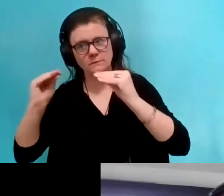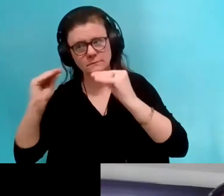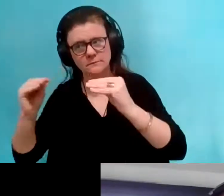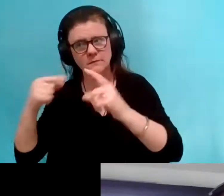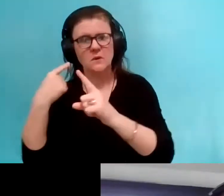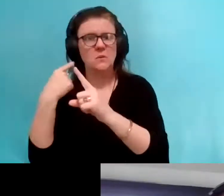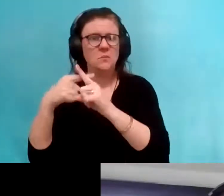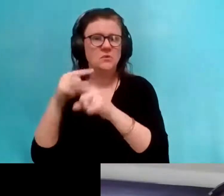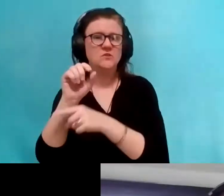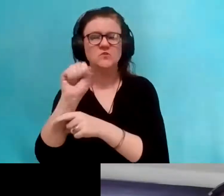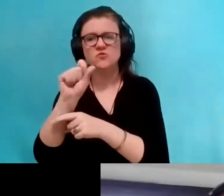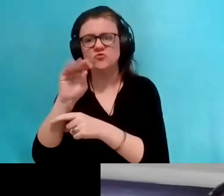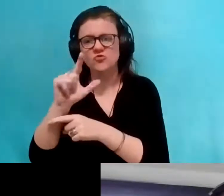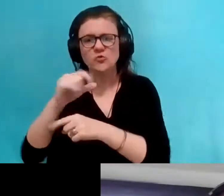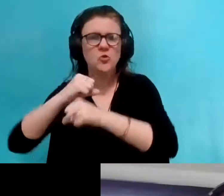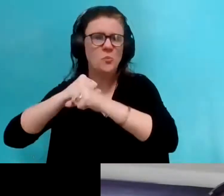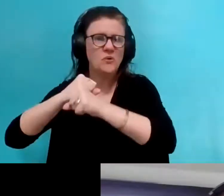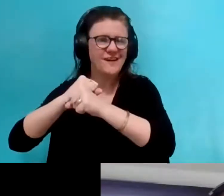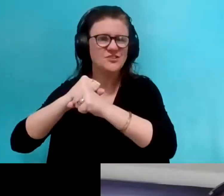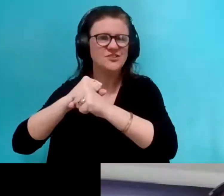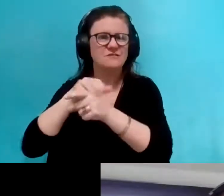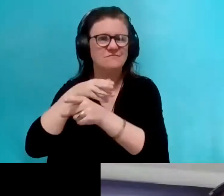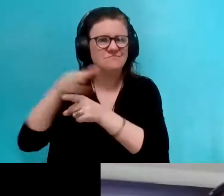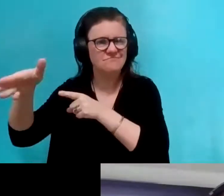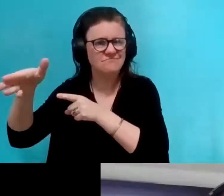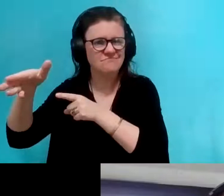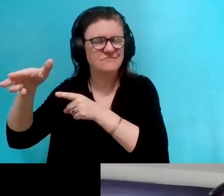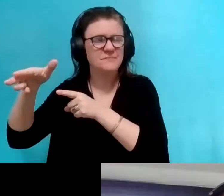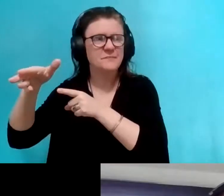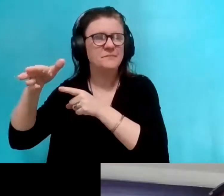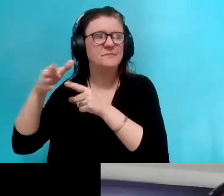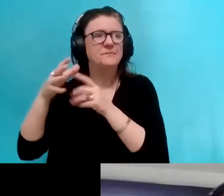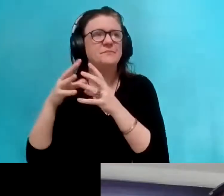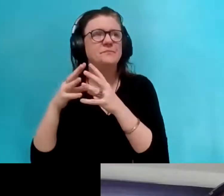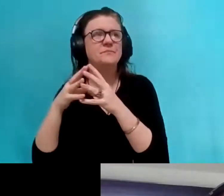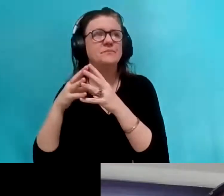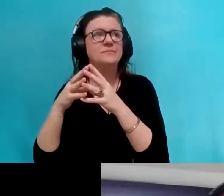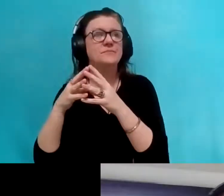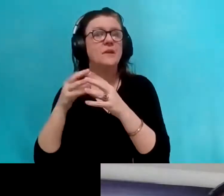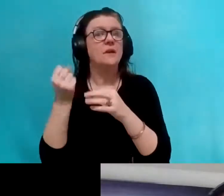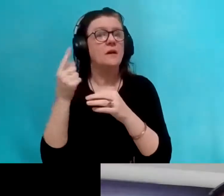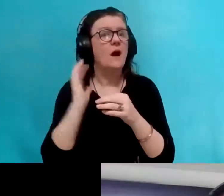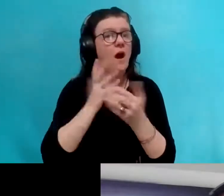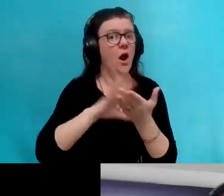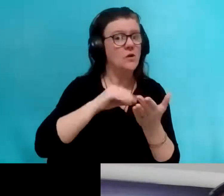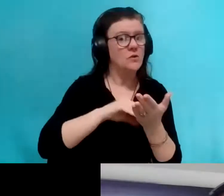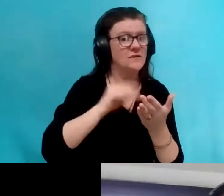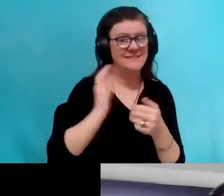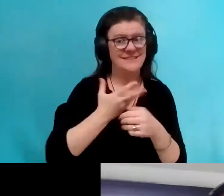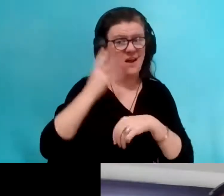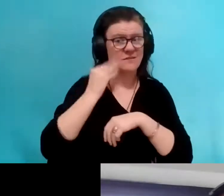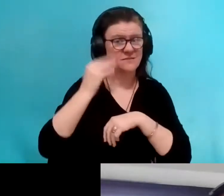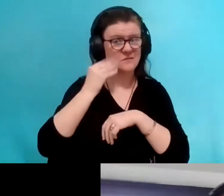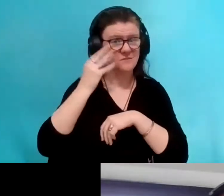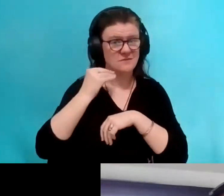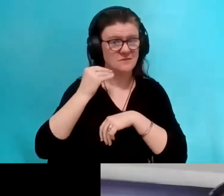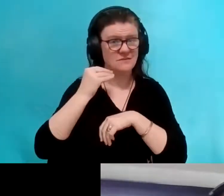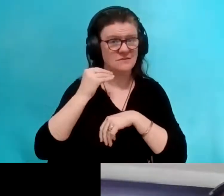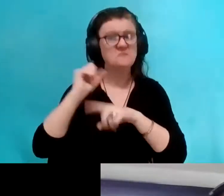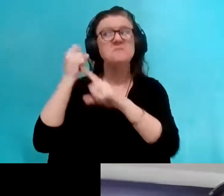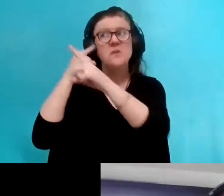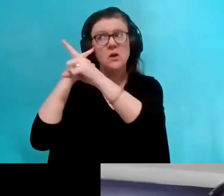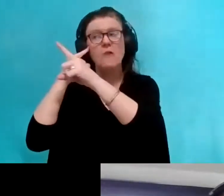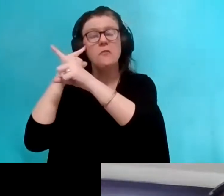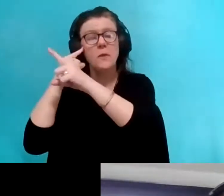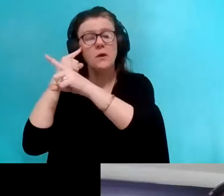welfare and social protection sector as well. And because of the learnings and experience being available with us, the government is